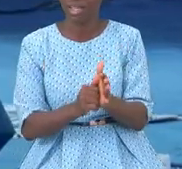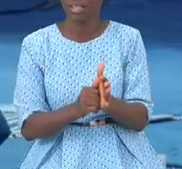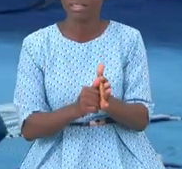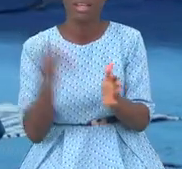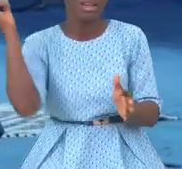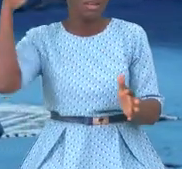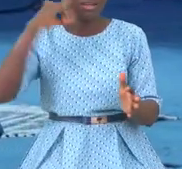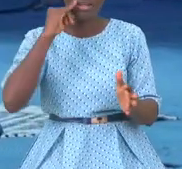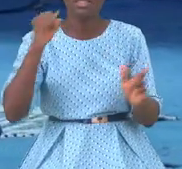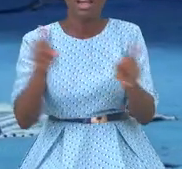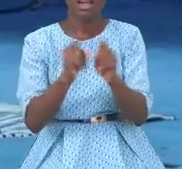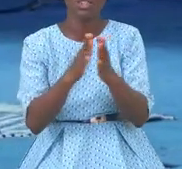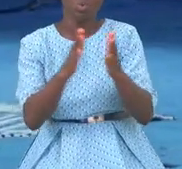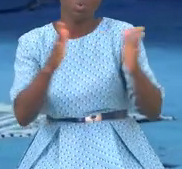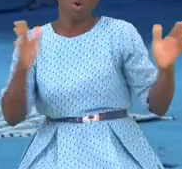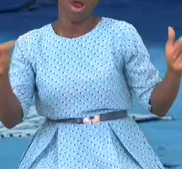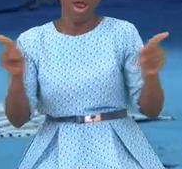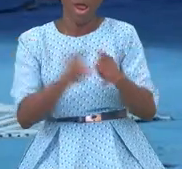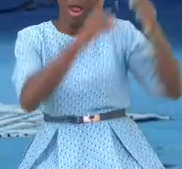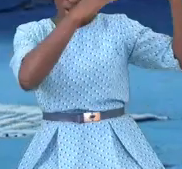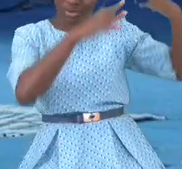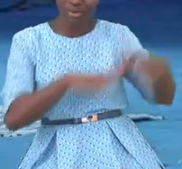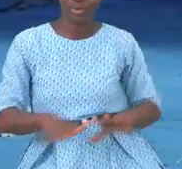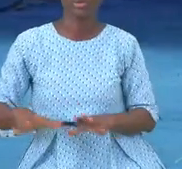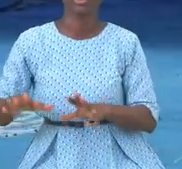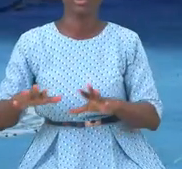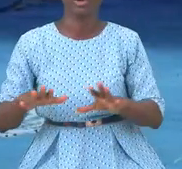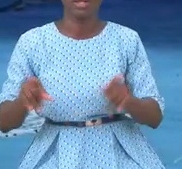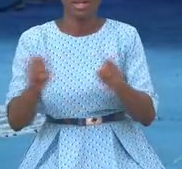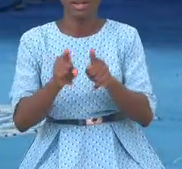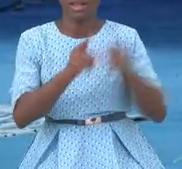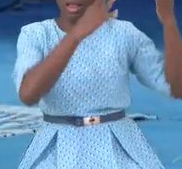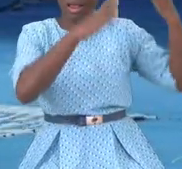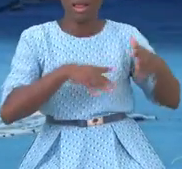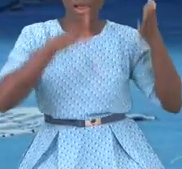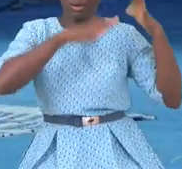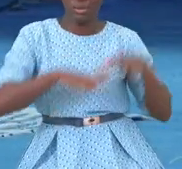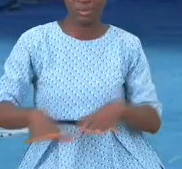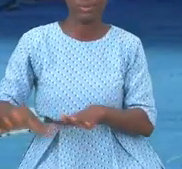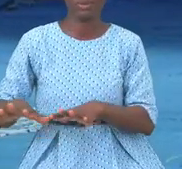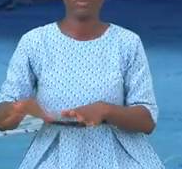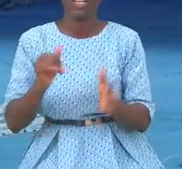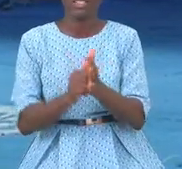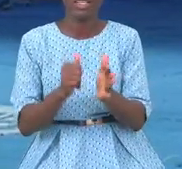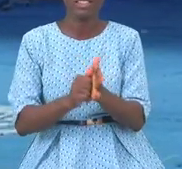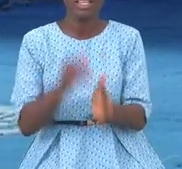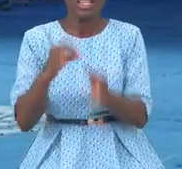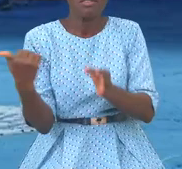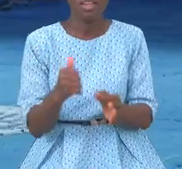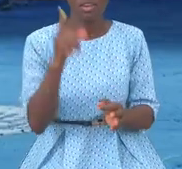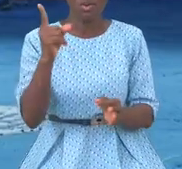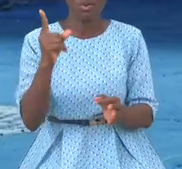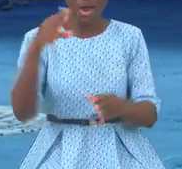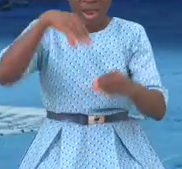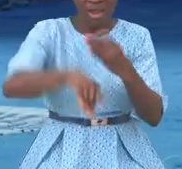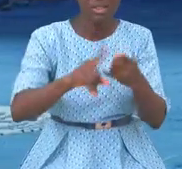the sea. And anyone you dive into that sea, it will submerge you, it will cover you